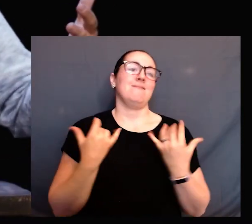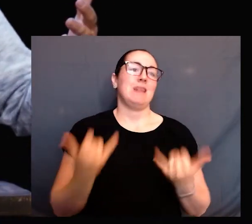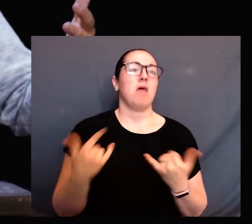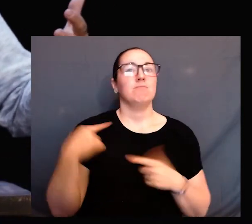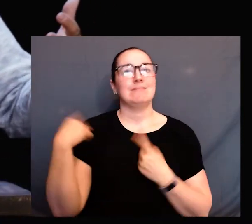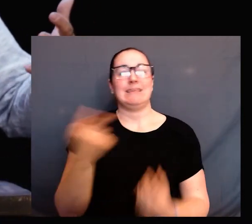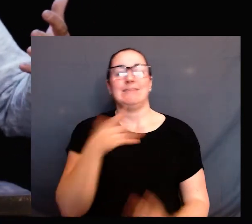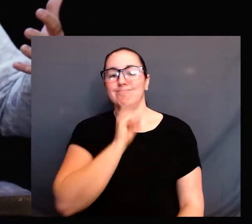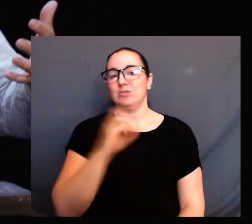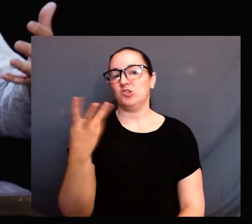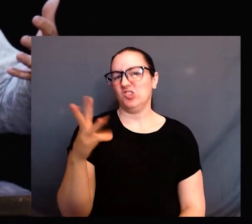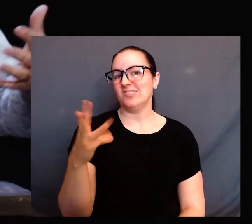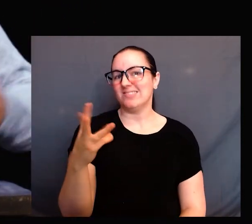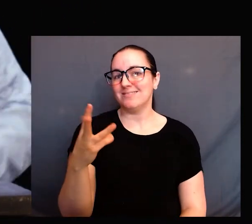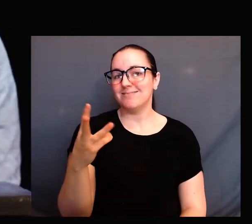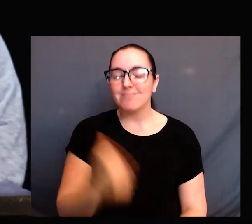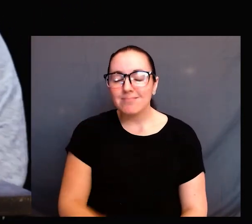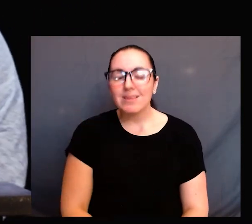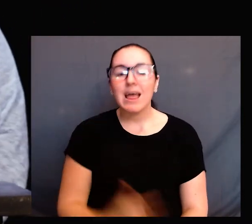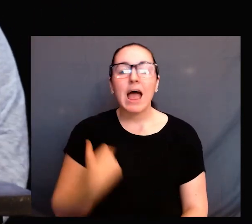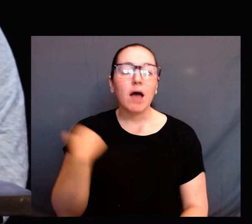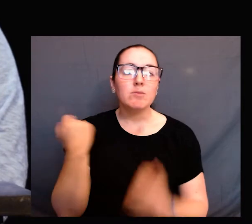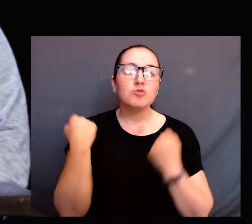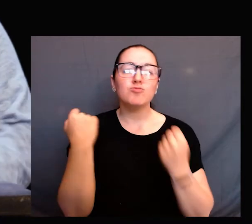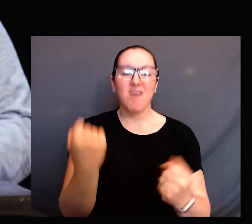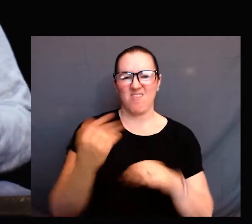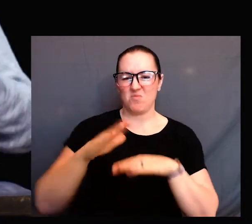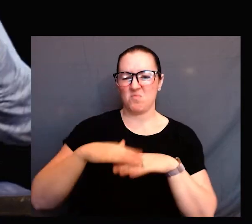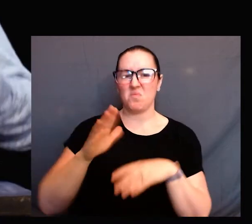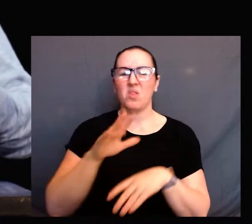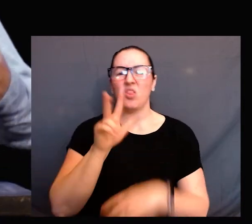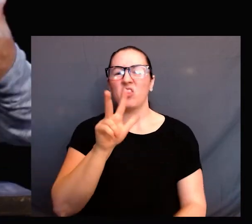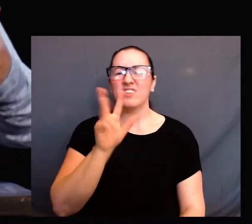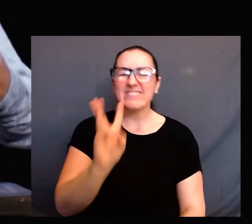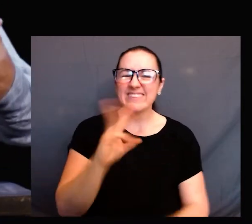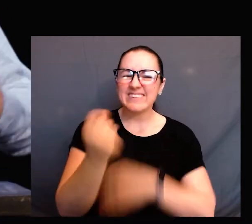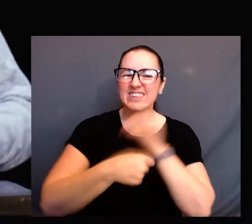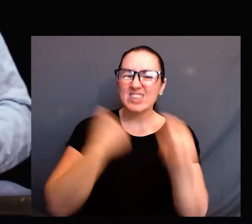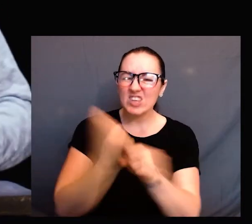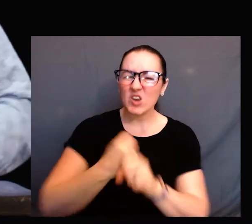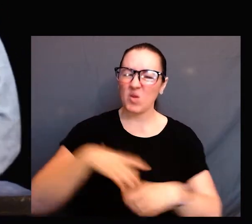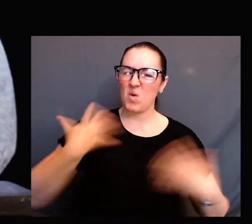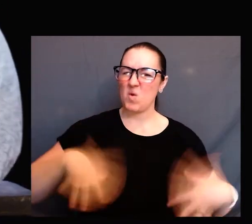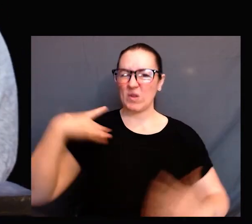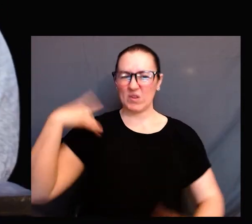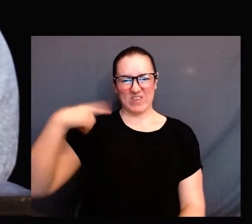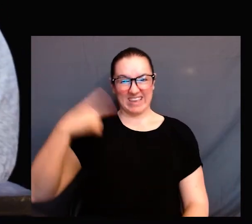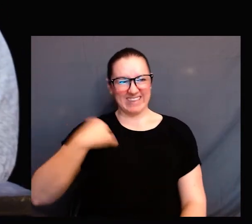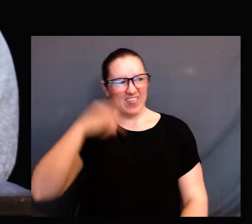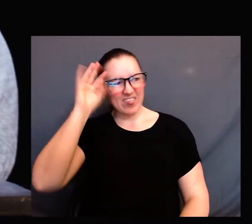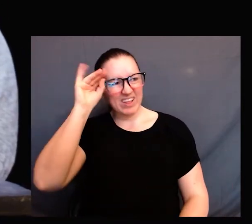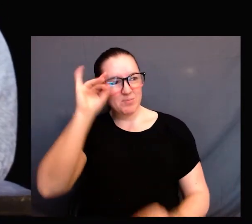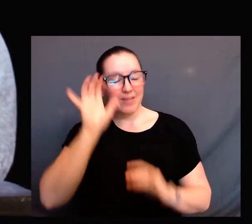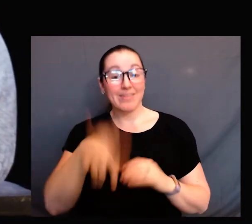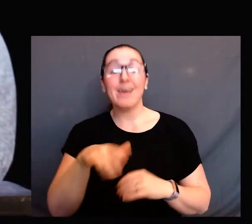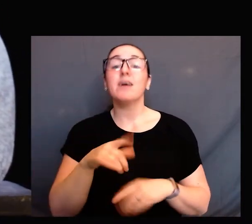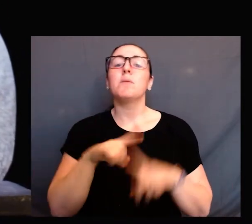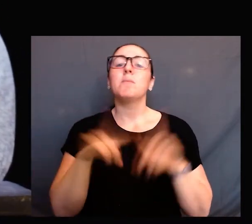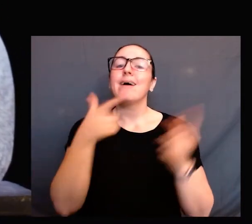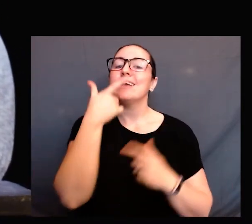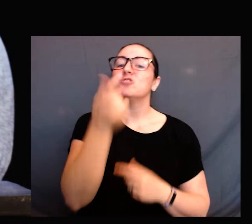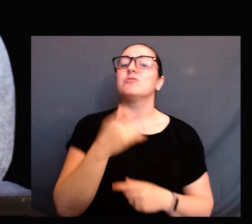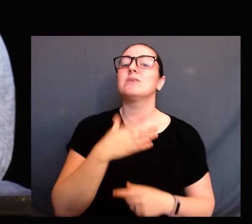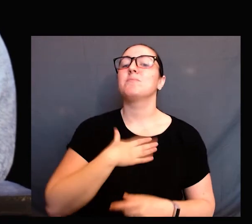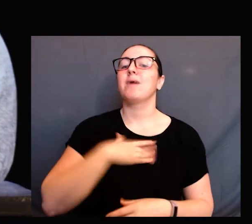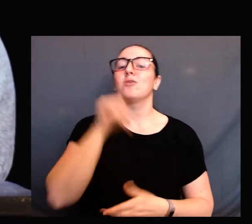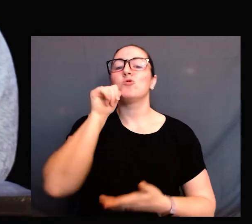driving now since I was 16 years old. I've been driving for 36 years, which is crazy to think about. But it's